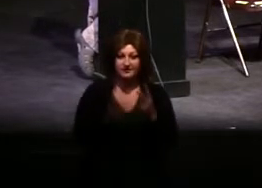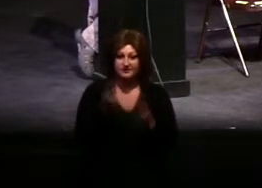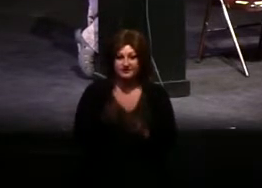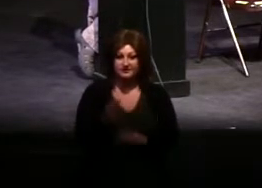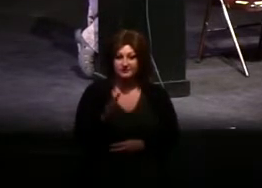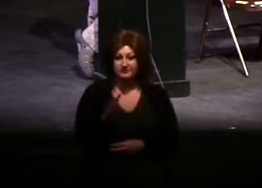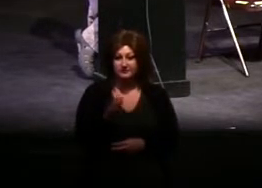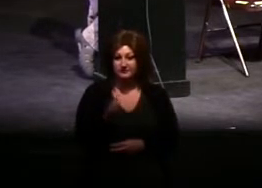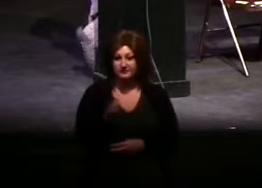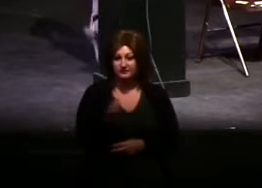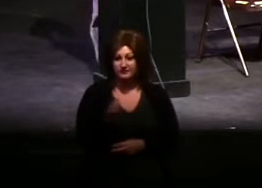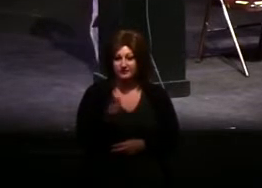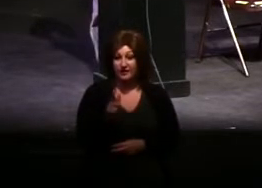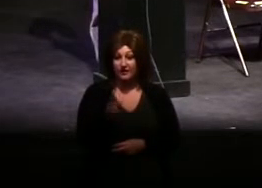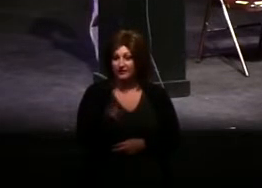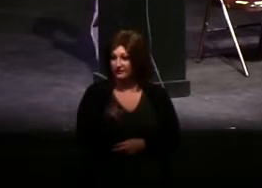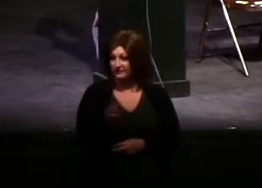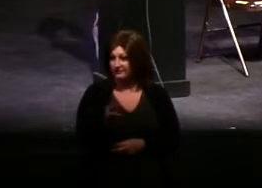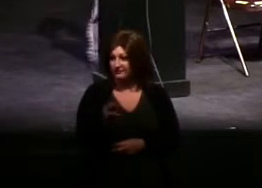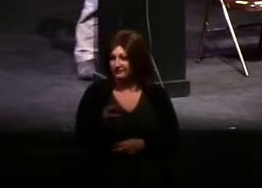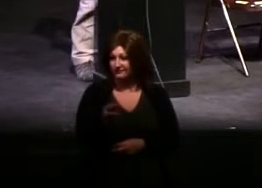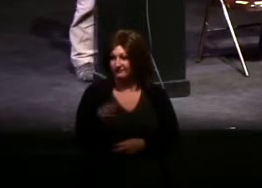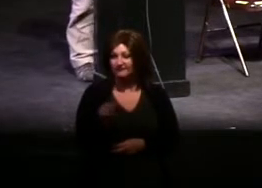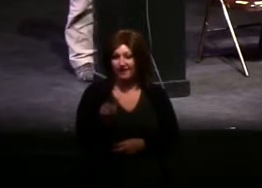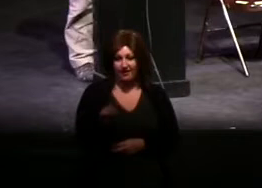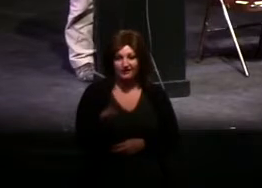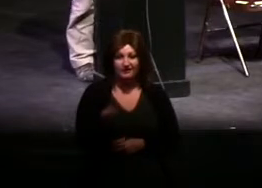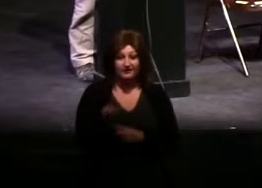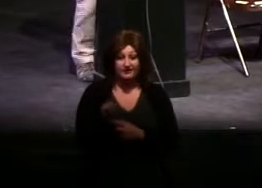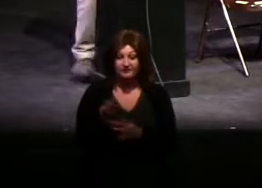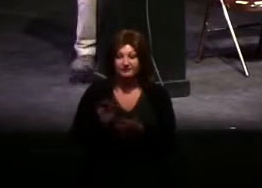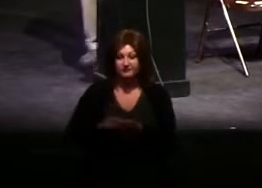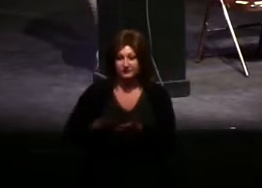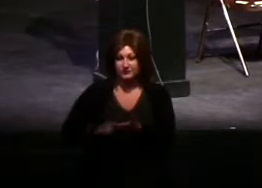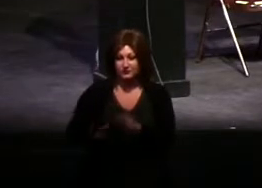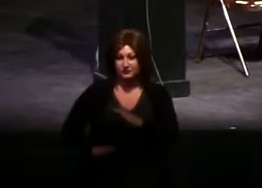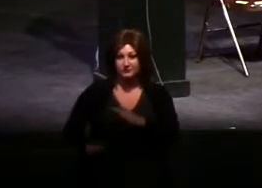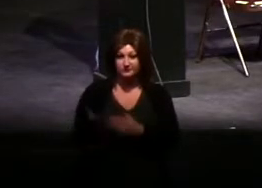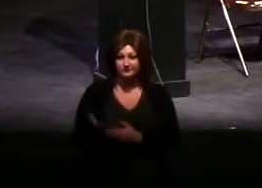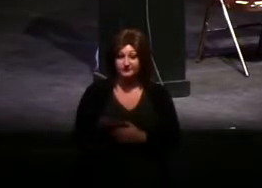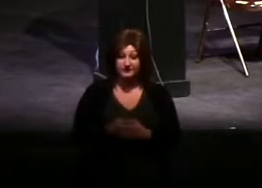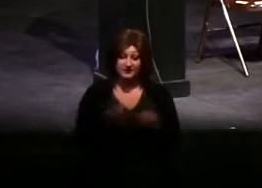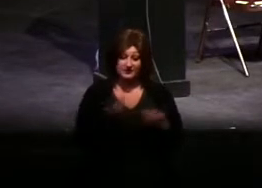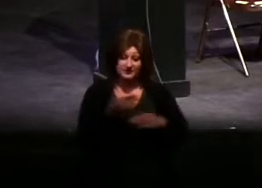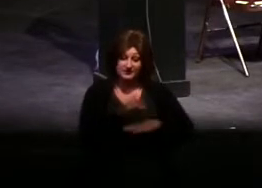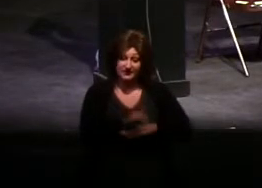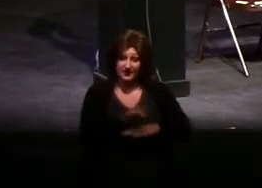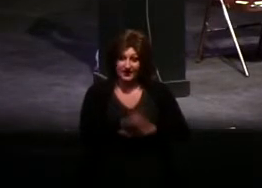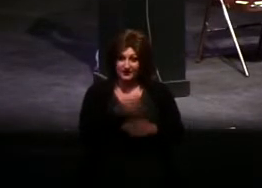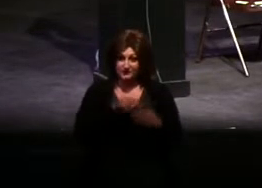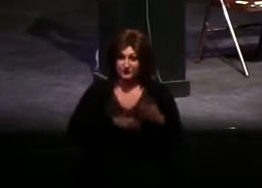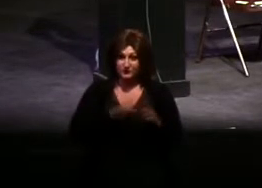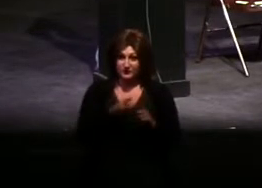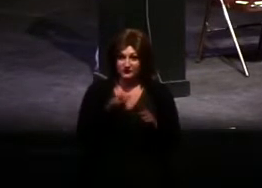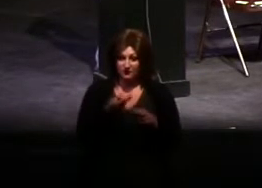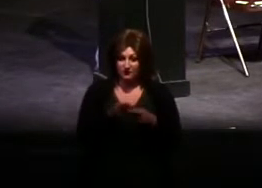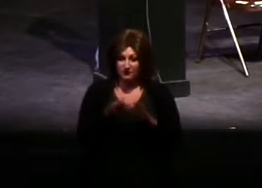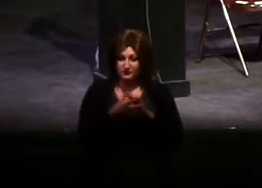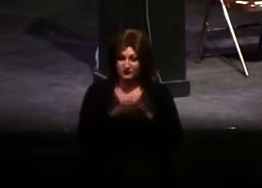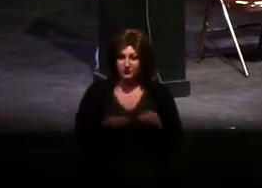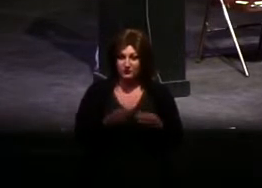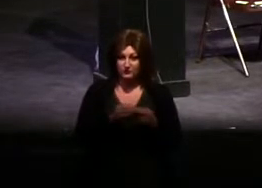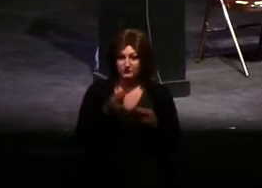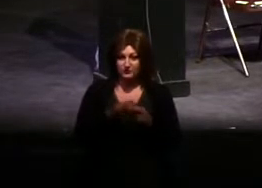Mali, not Maui, where his current research is based. Tonight, he will read from a short story